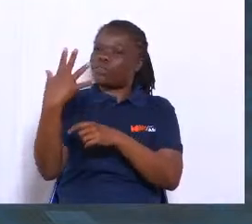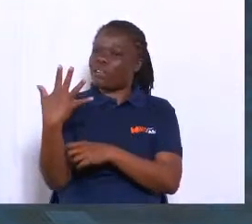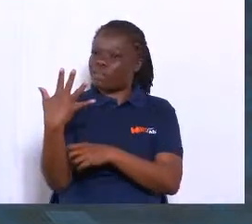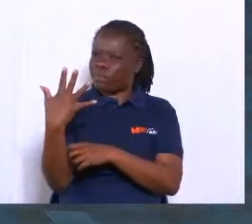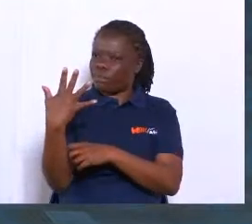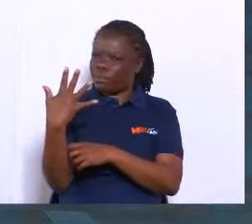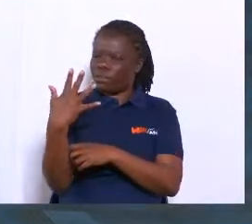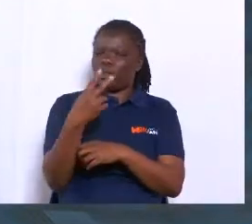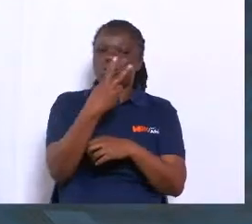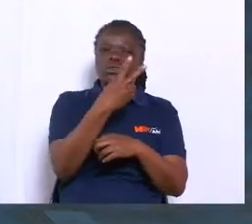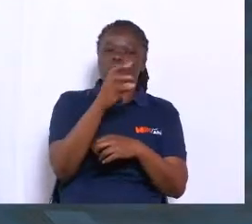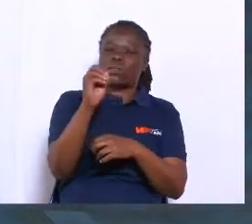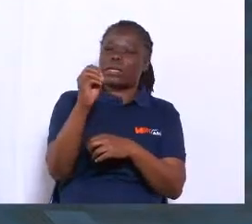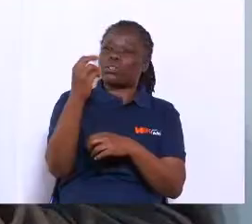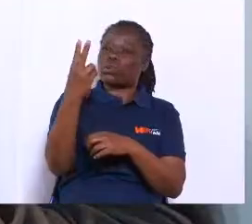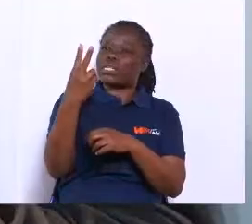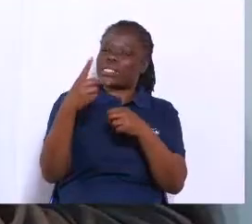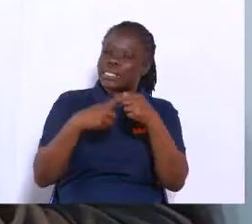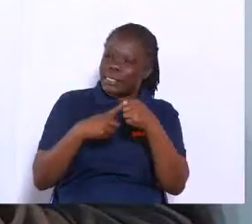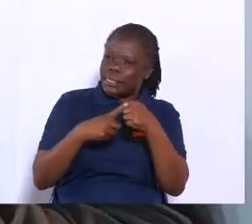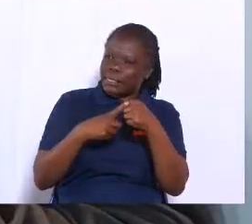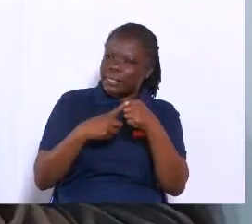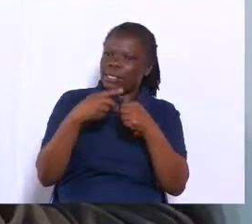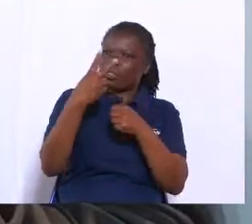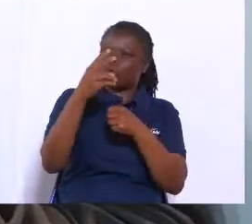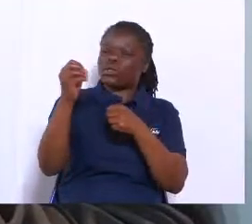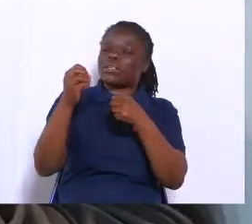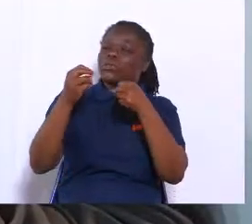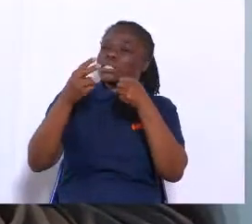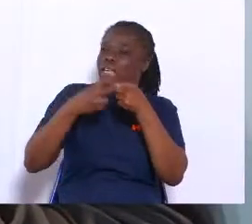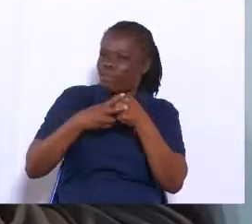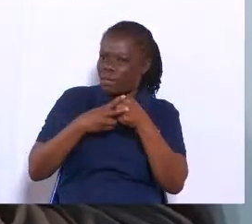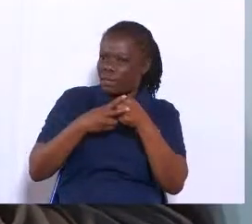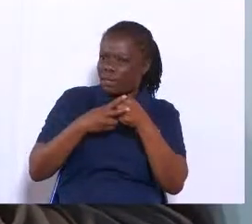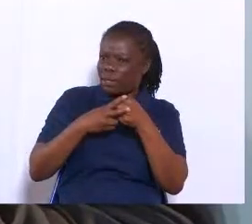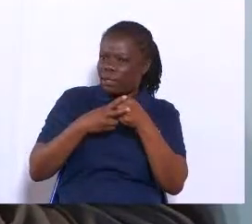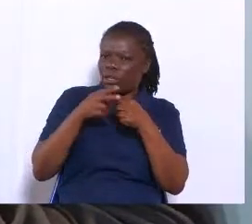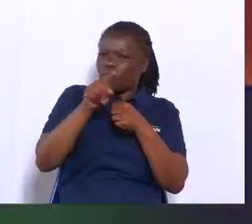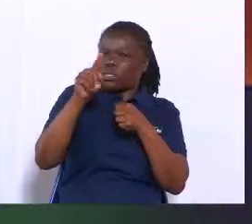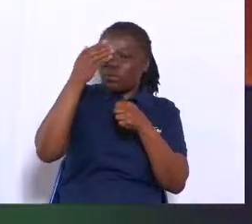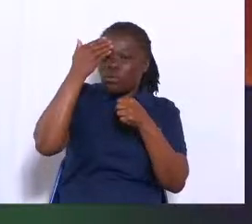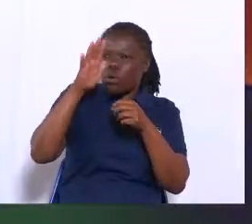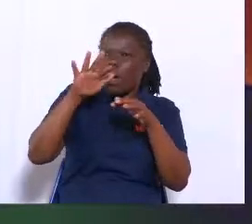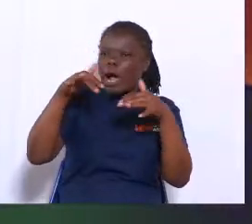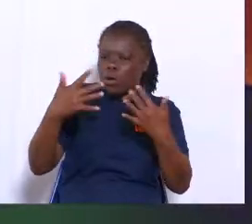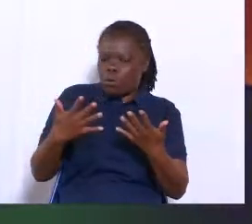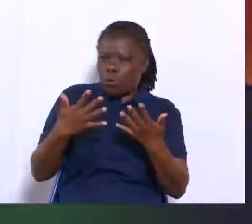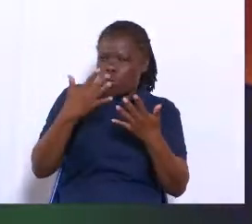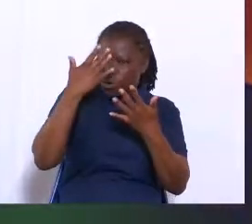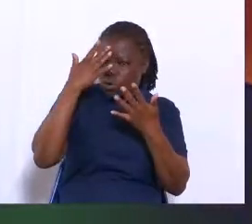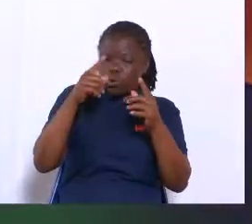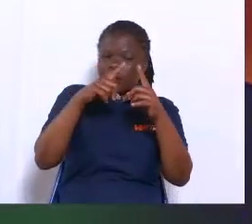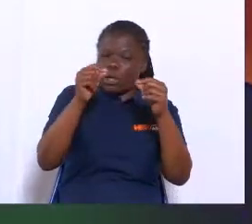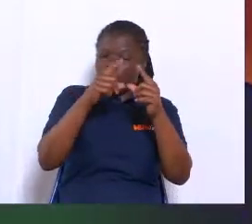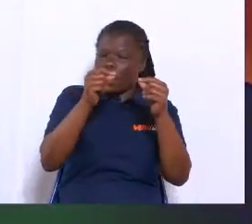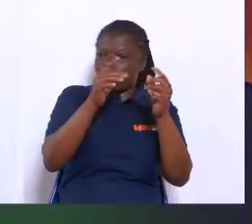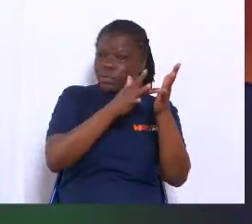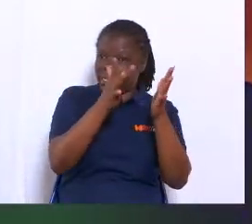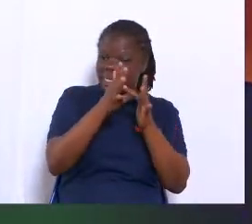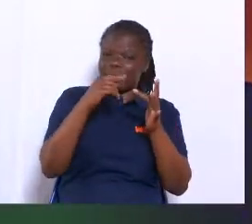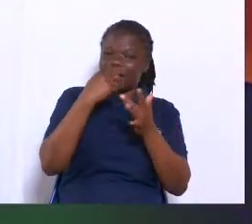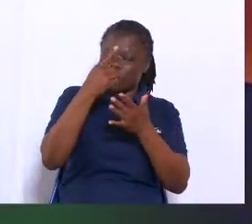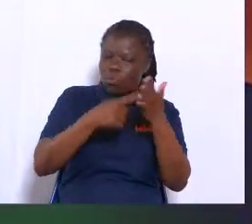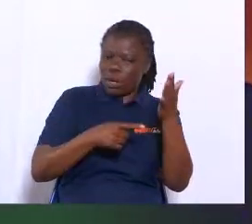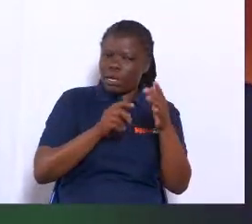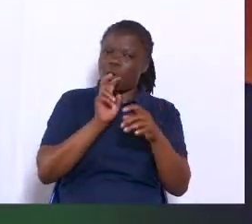2025, 2026, 2027, what do you know? You know the words of Jesus say,